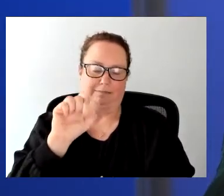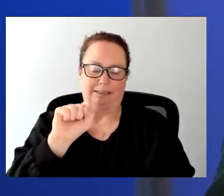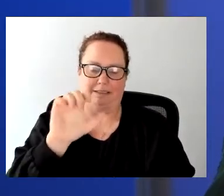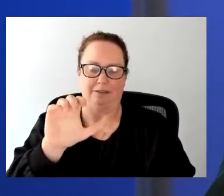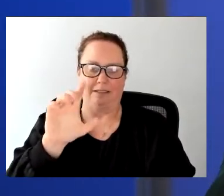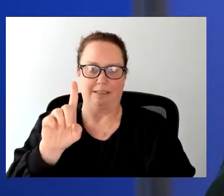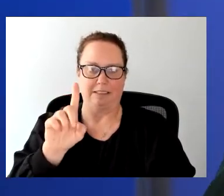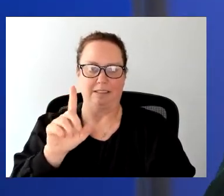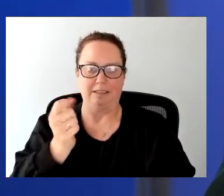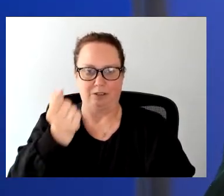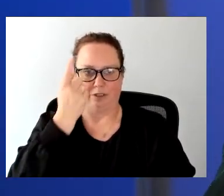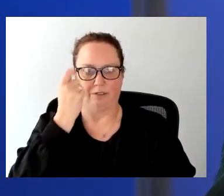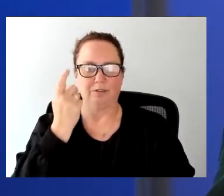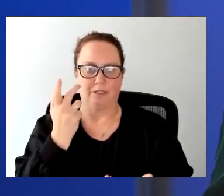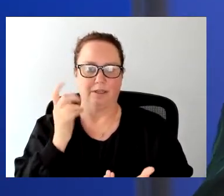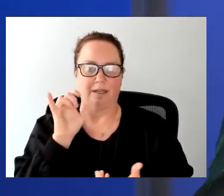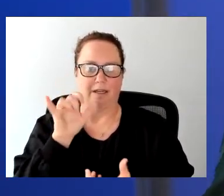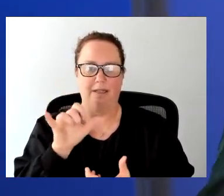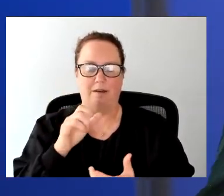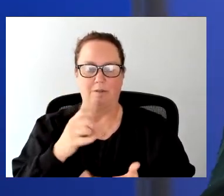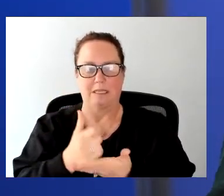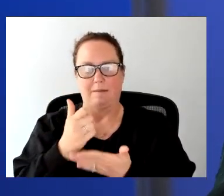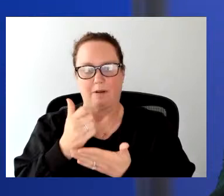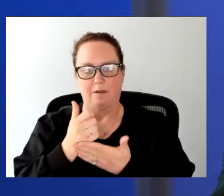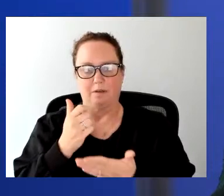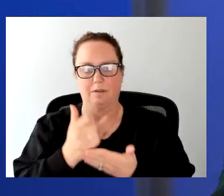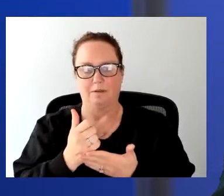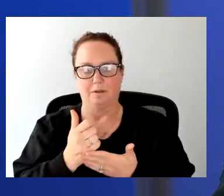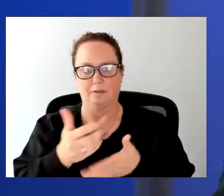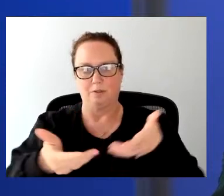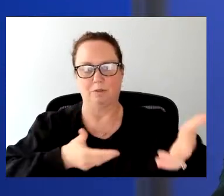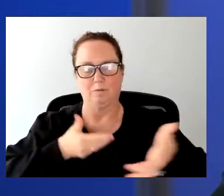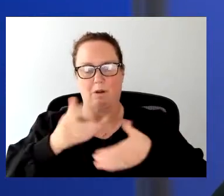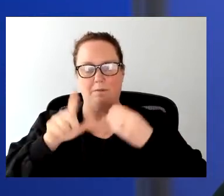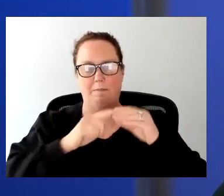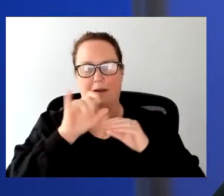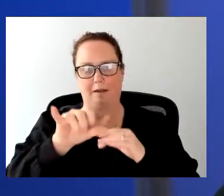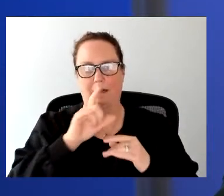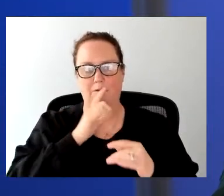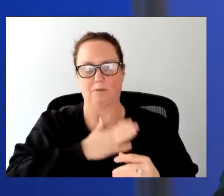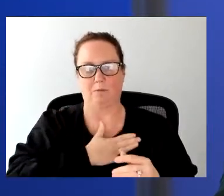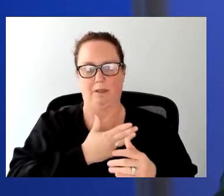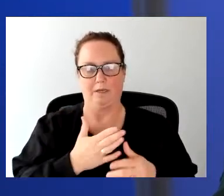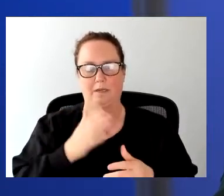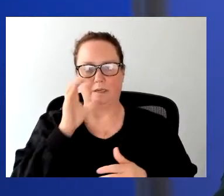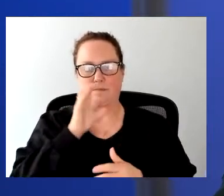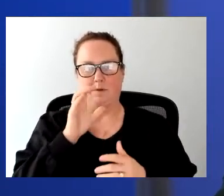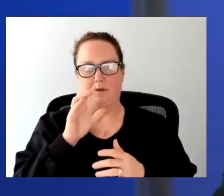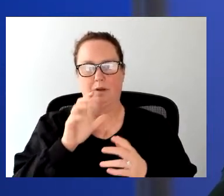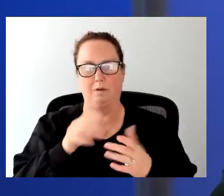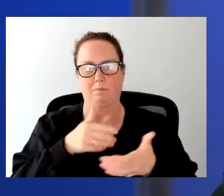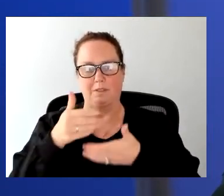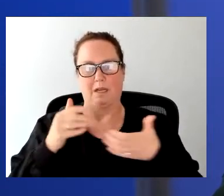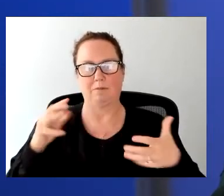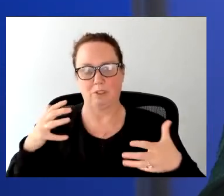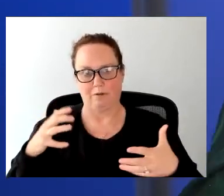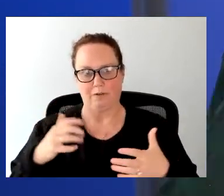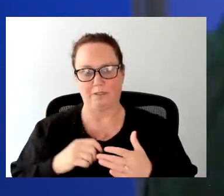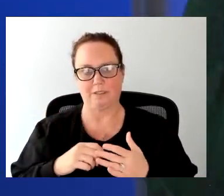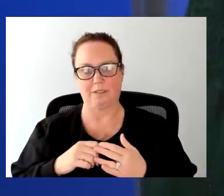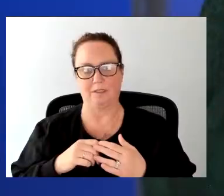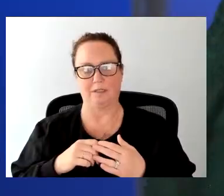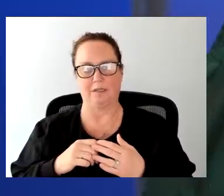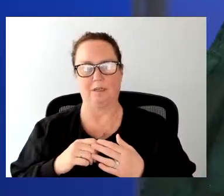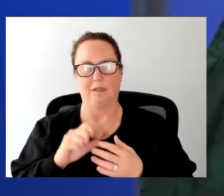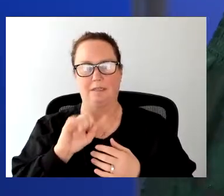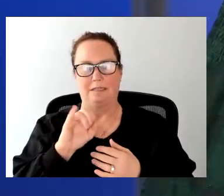And she did, and that was super helpful, and she was welcoming about it, and I was willing to explore the process because I was super nervous about the side